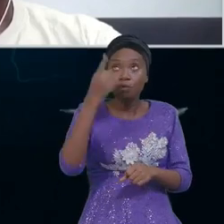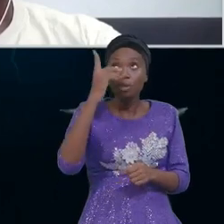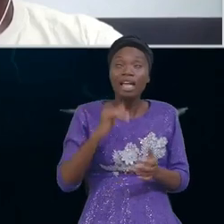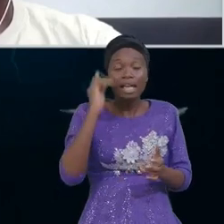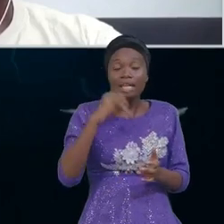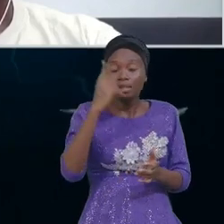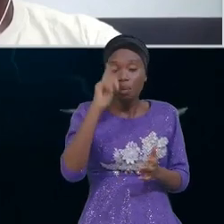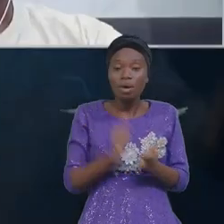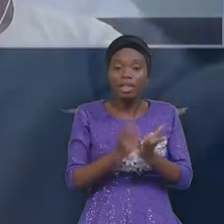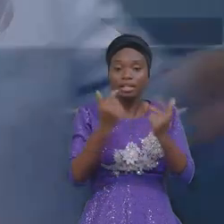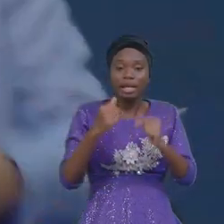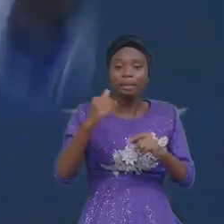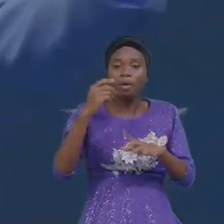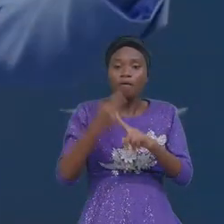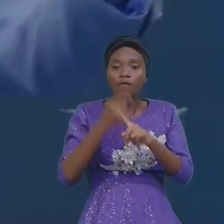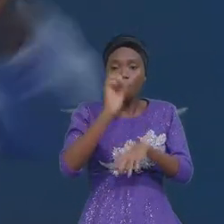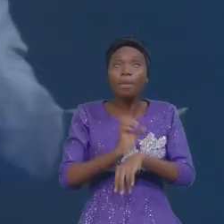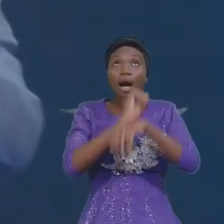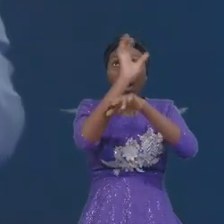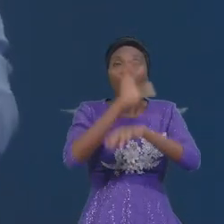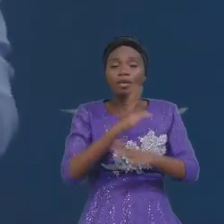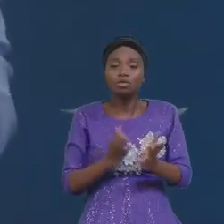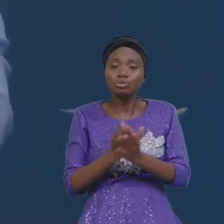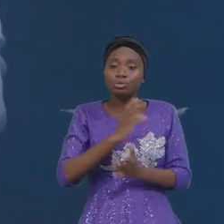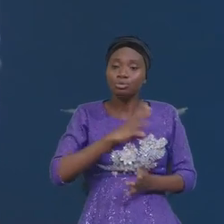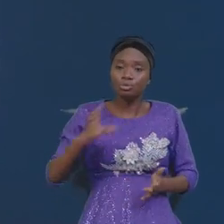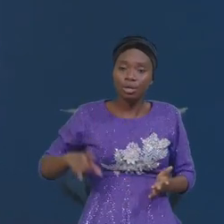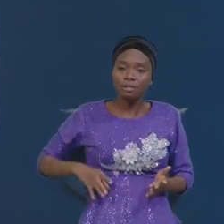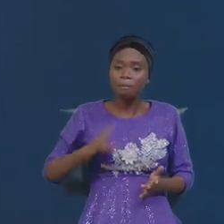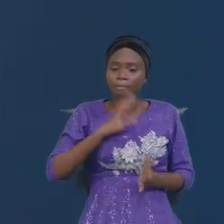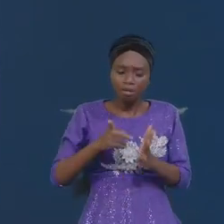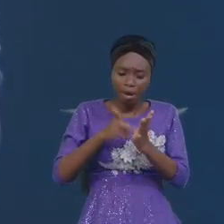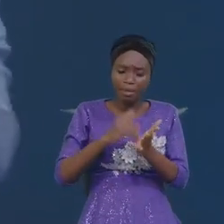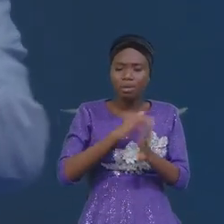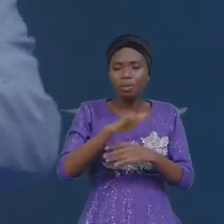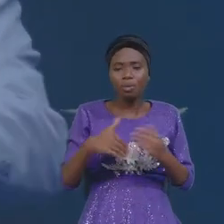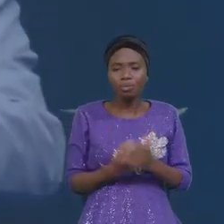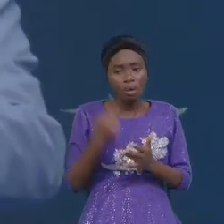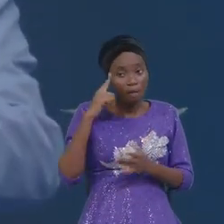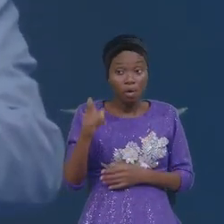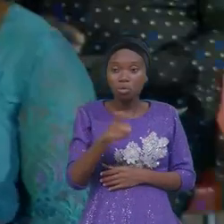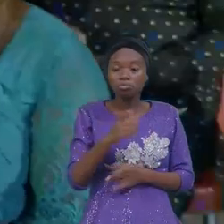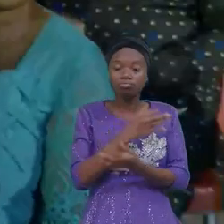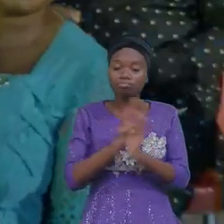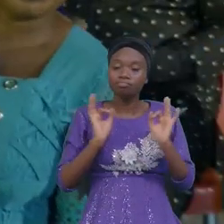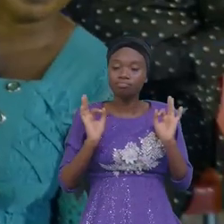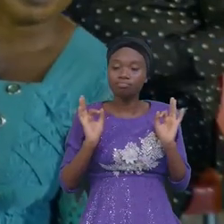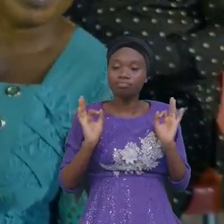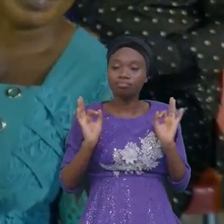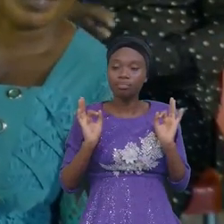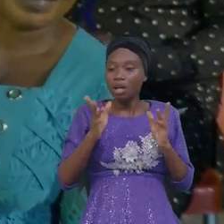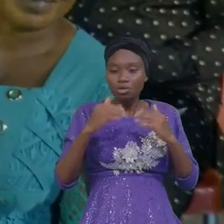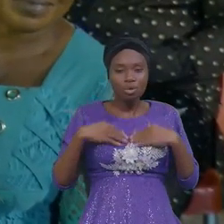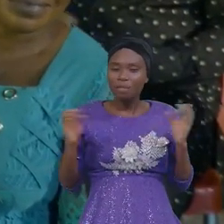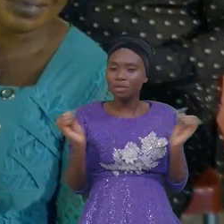came from Calvary through Christ. Christ paid it all for you, free. You have nothing to do.